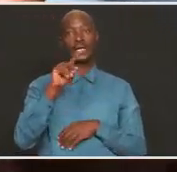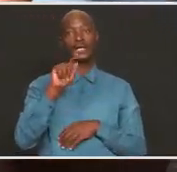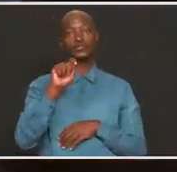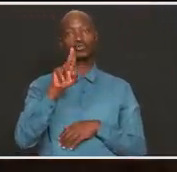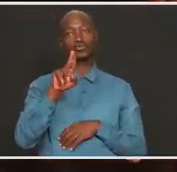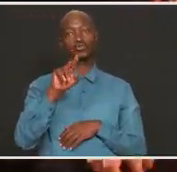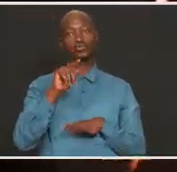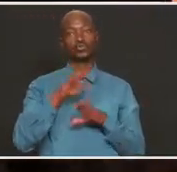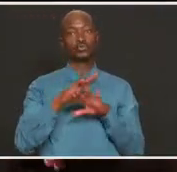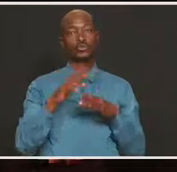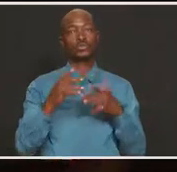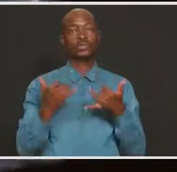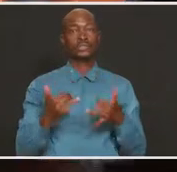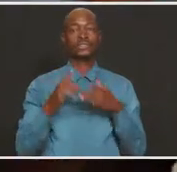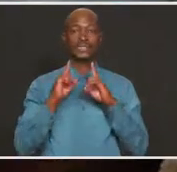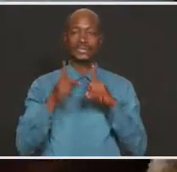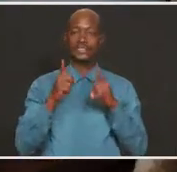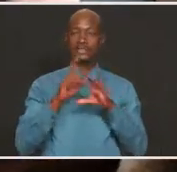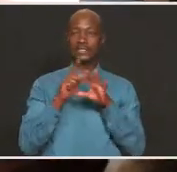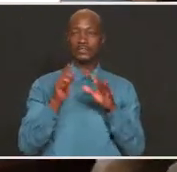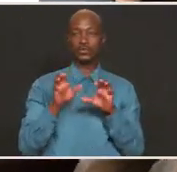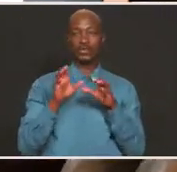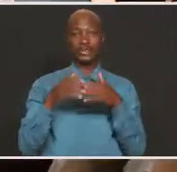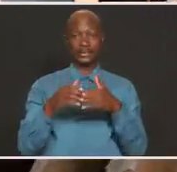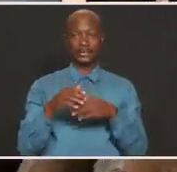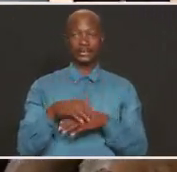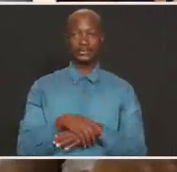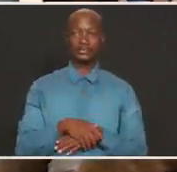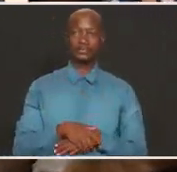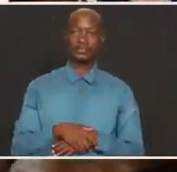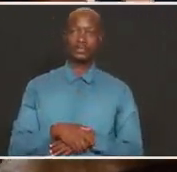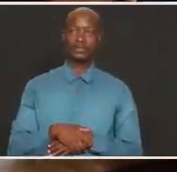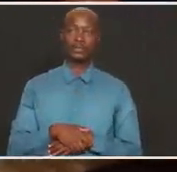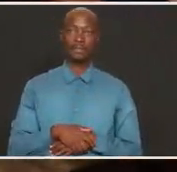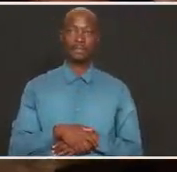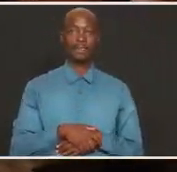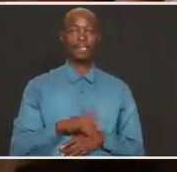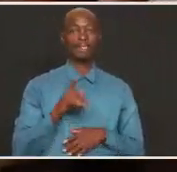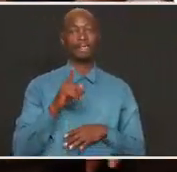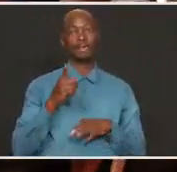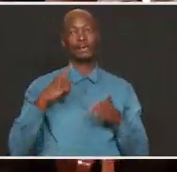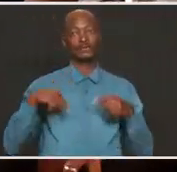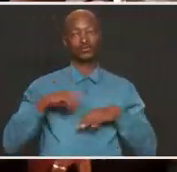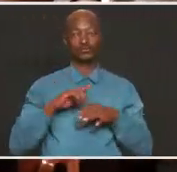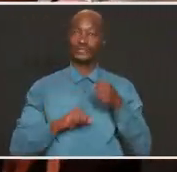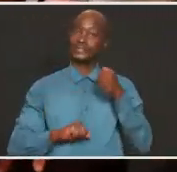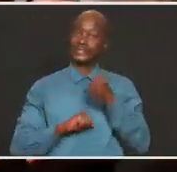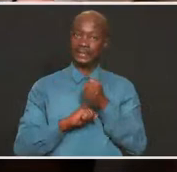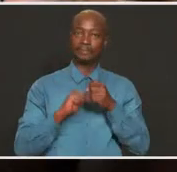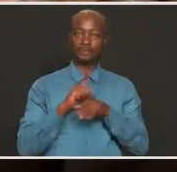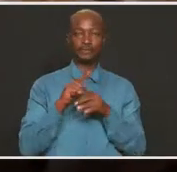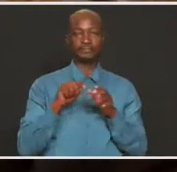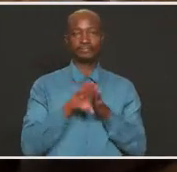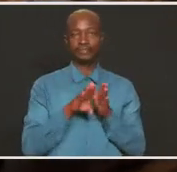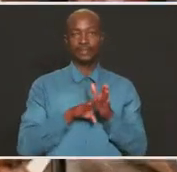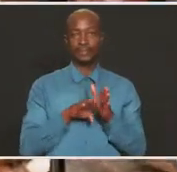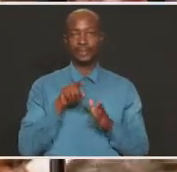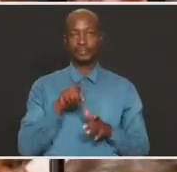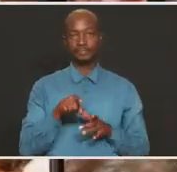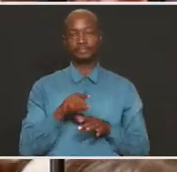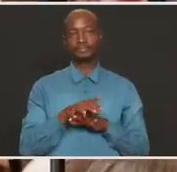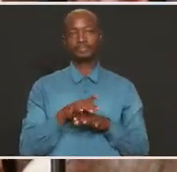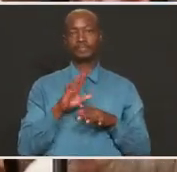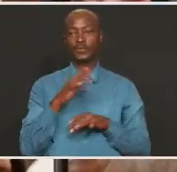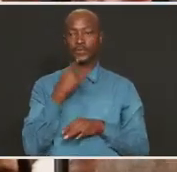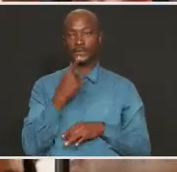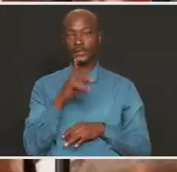the Gallant teachers organization we support the bill we are